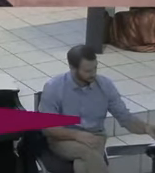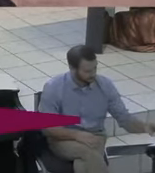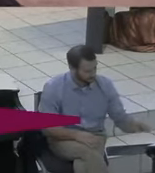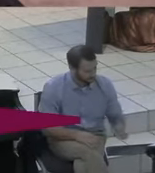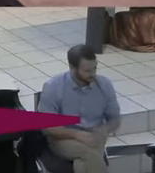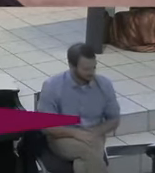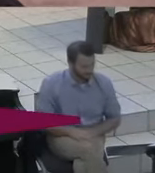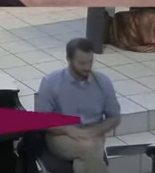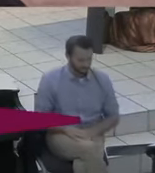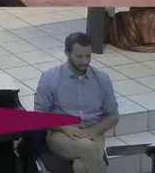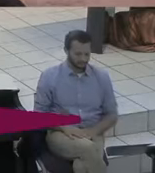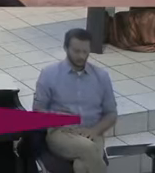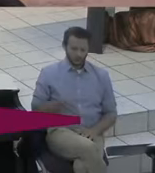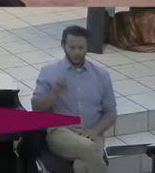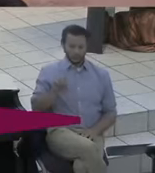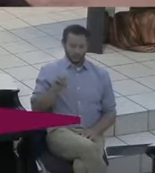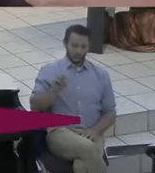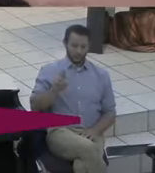Deuteronomy